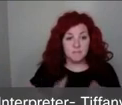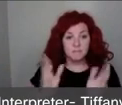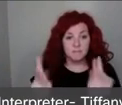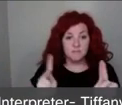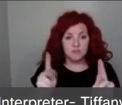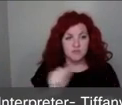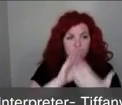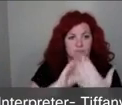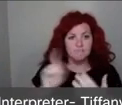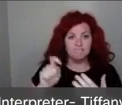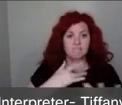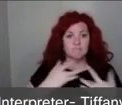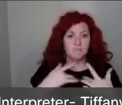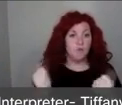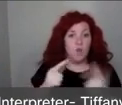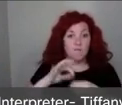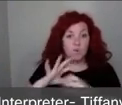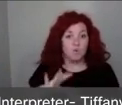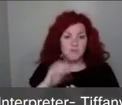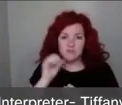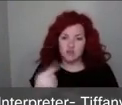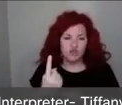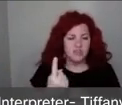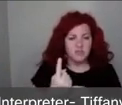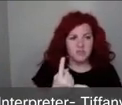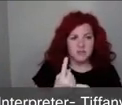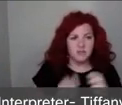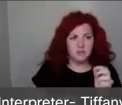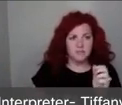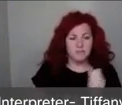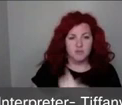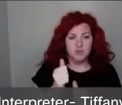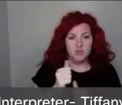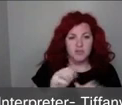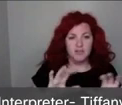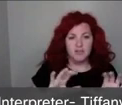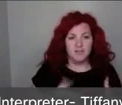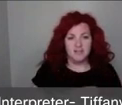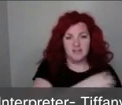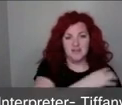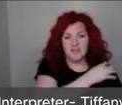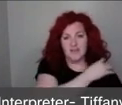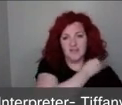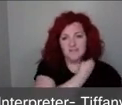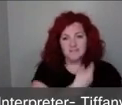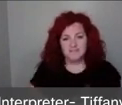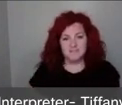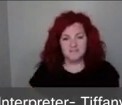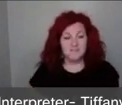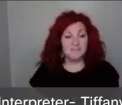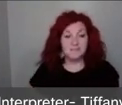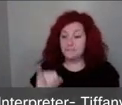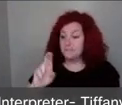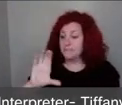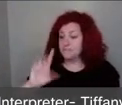all voters, not just the majority party. The IRC's draft map of